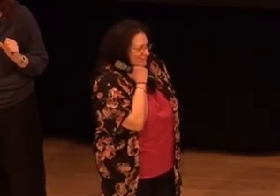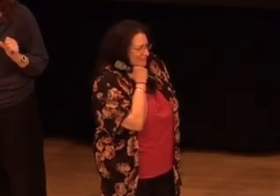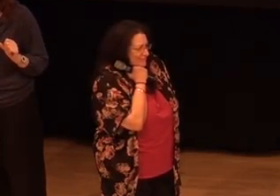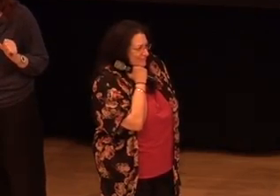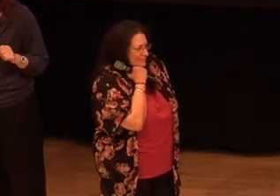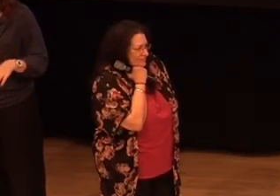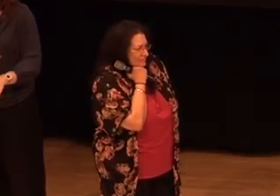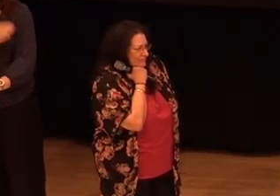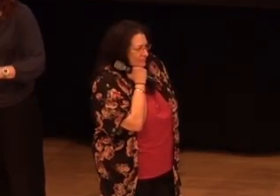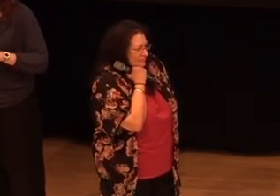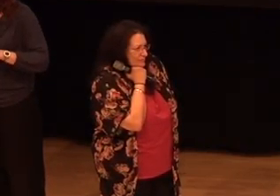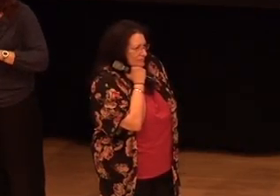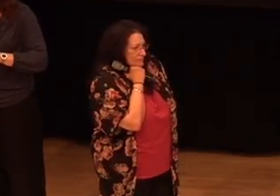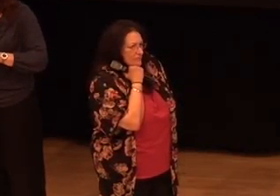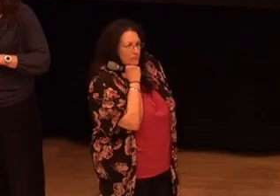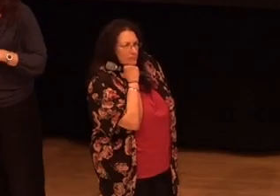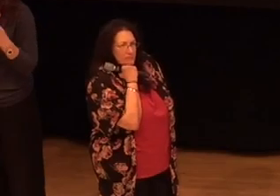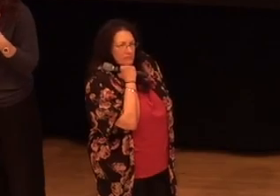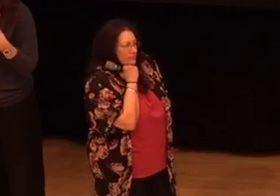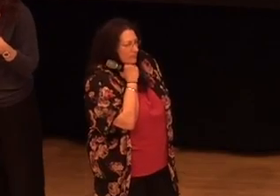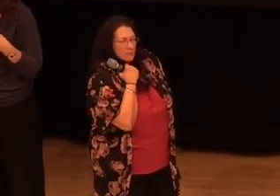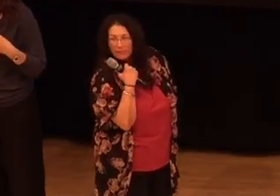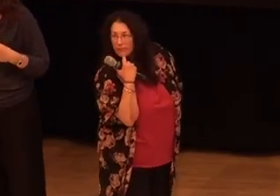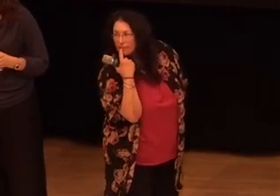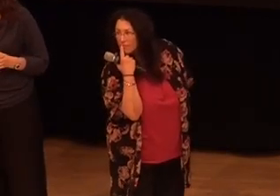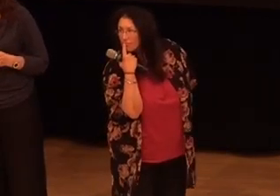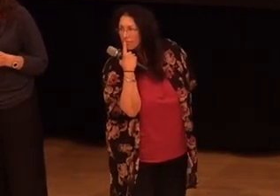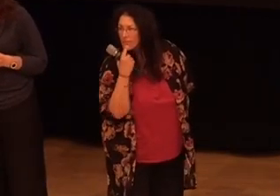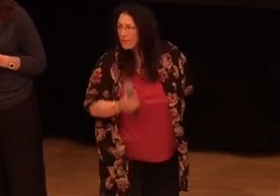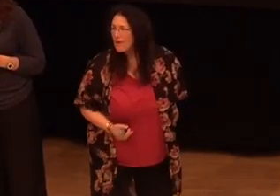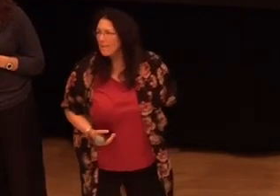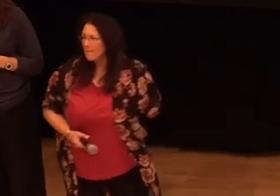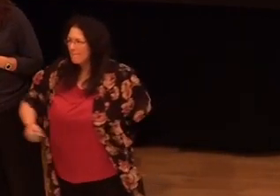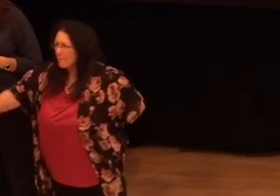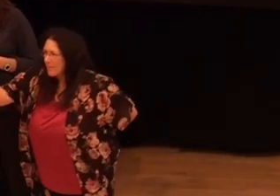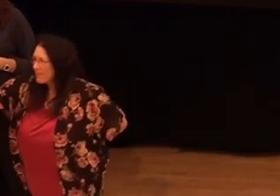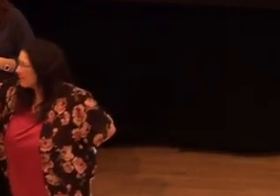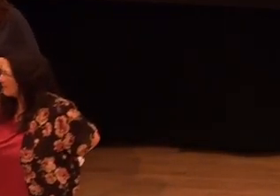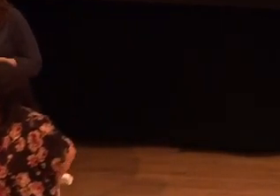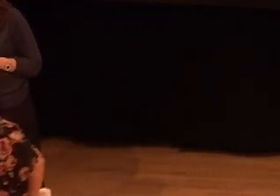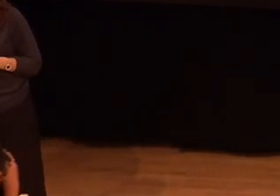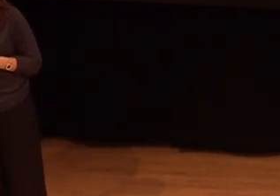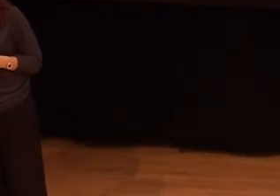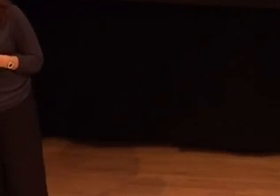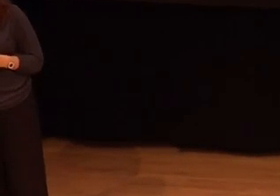So does anyone have any questions about that before we wrap up? Or yeah. Yeah. Yeah.